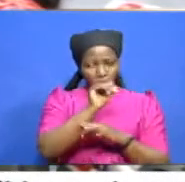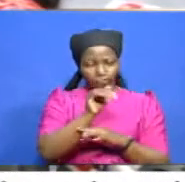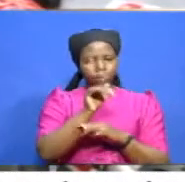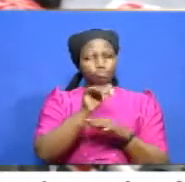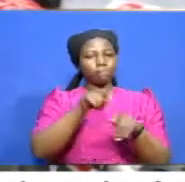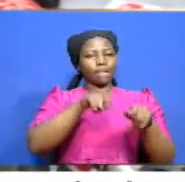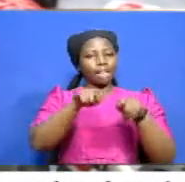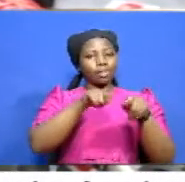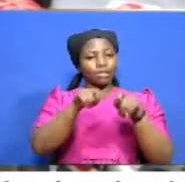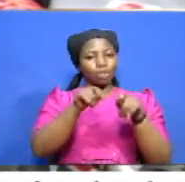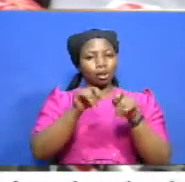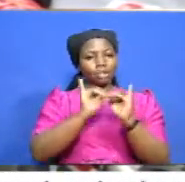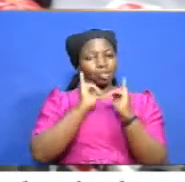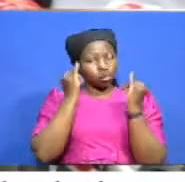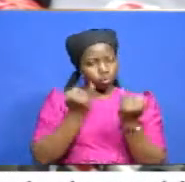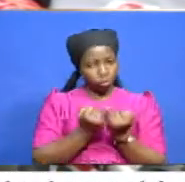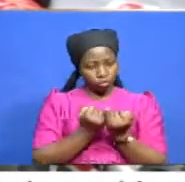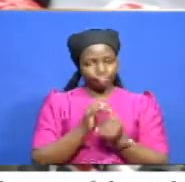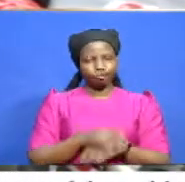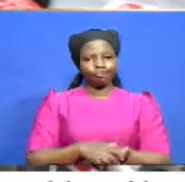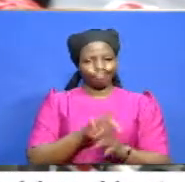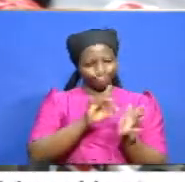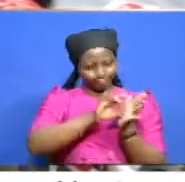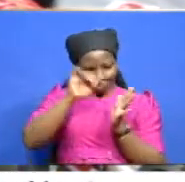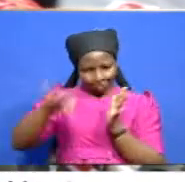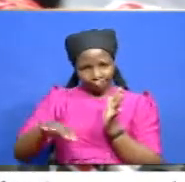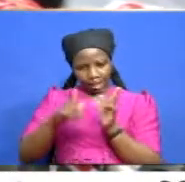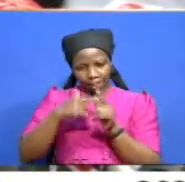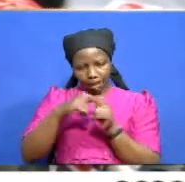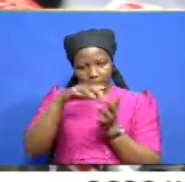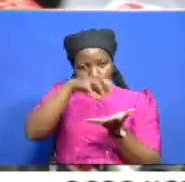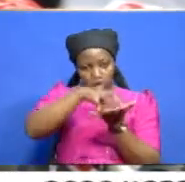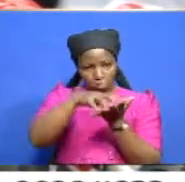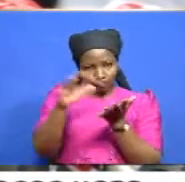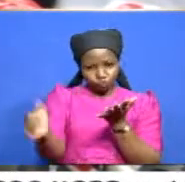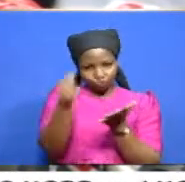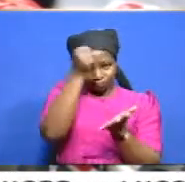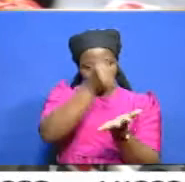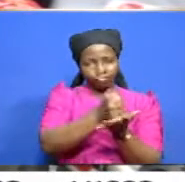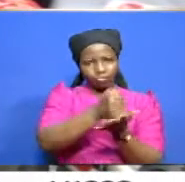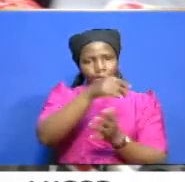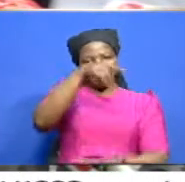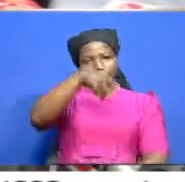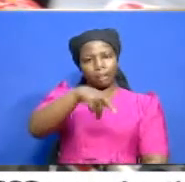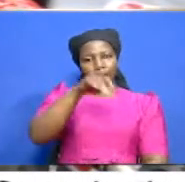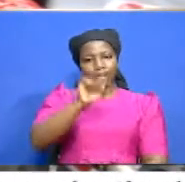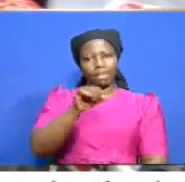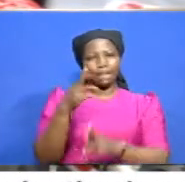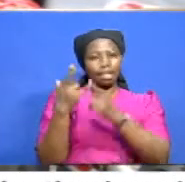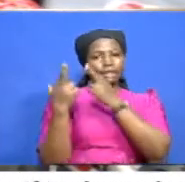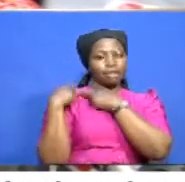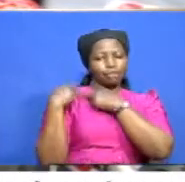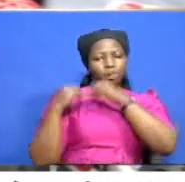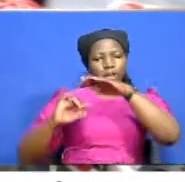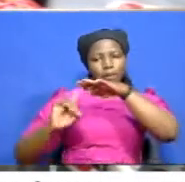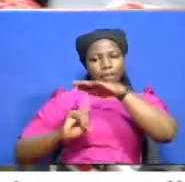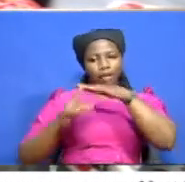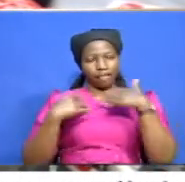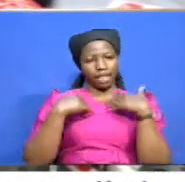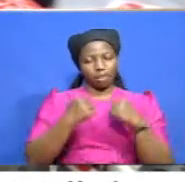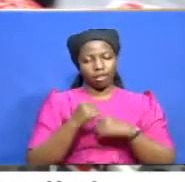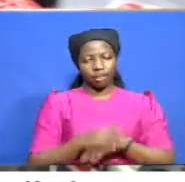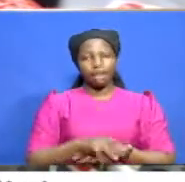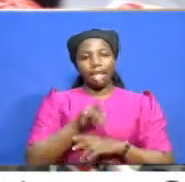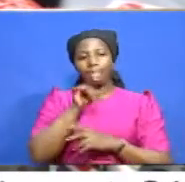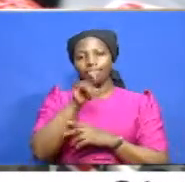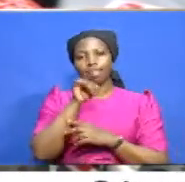bodies and replace that position with the Principal Secretary in charge of Minister of Health. This